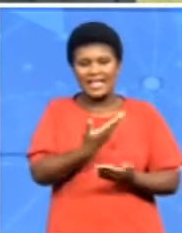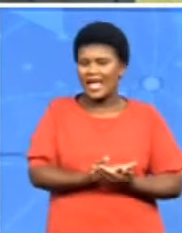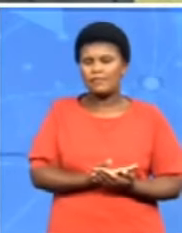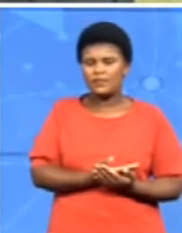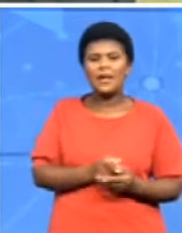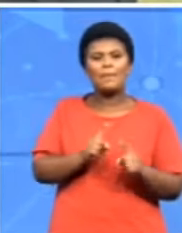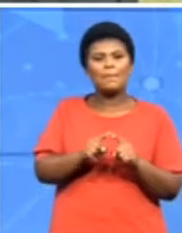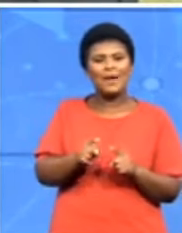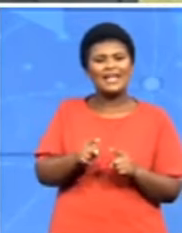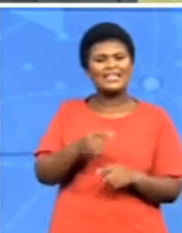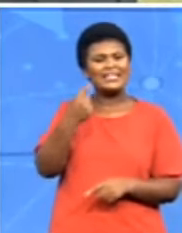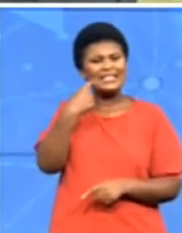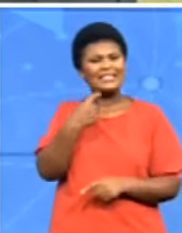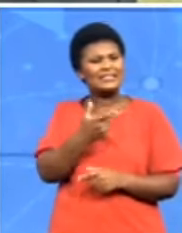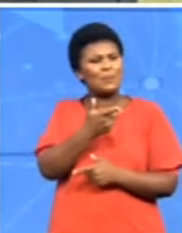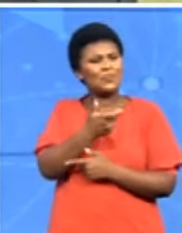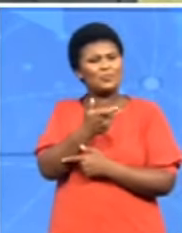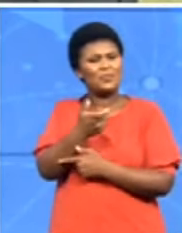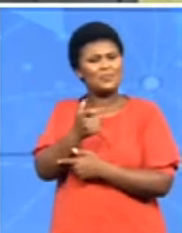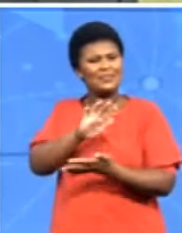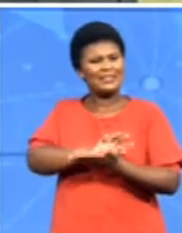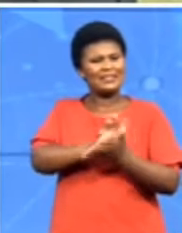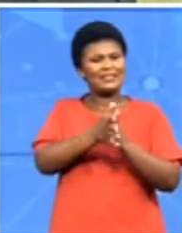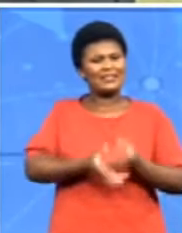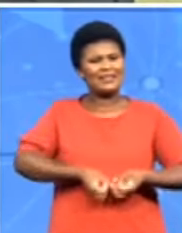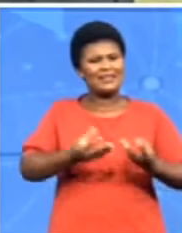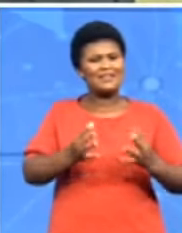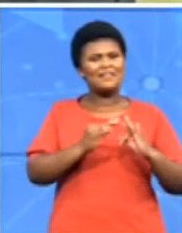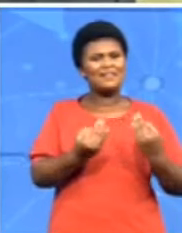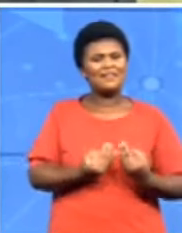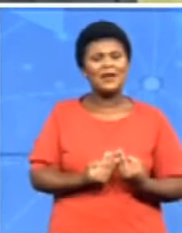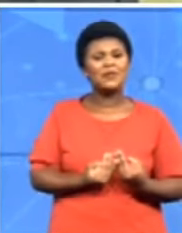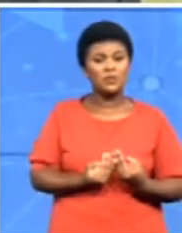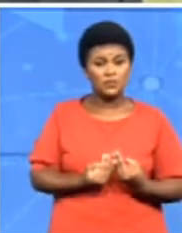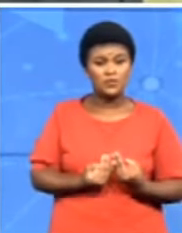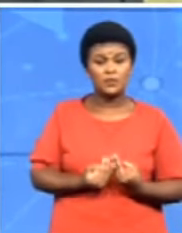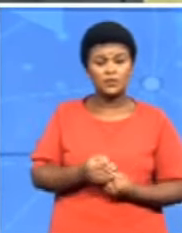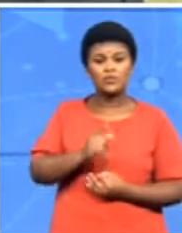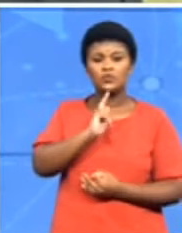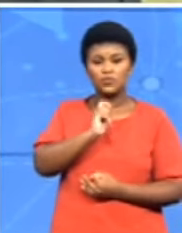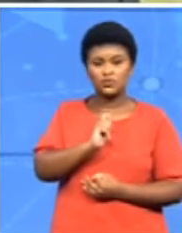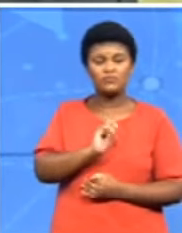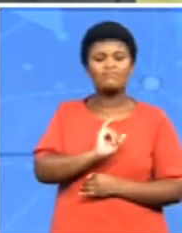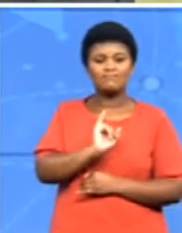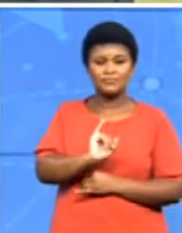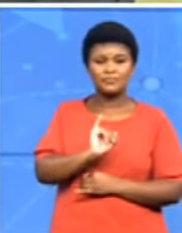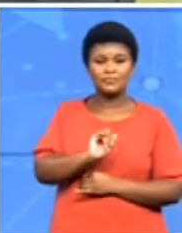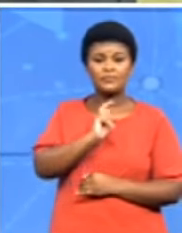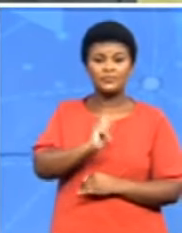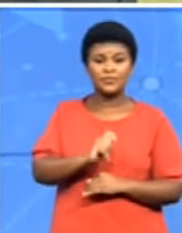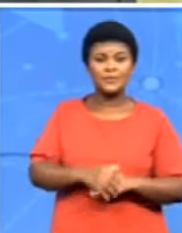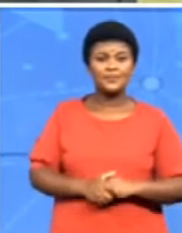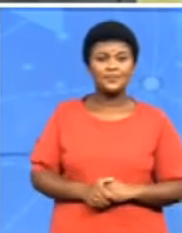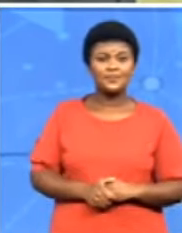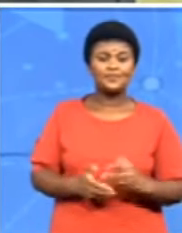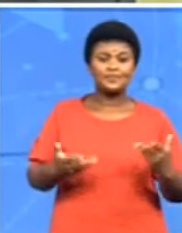and destroy humanity. It's a terrible thing. It's a bad one. We really condemn this in the most strongest possible terms.